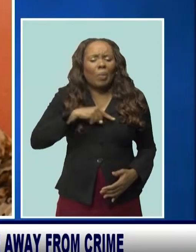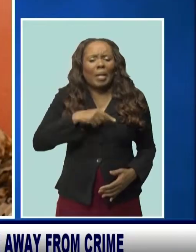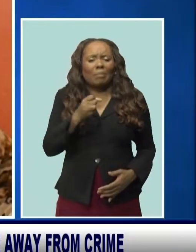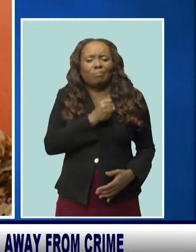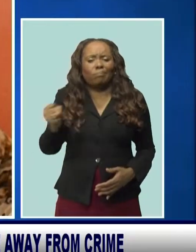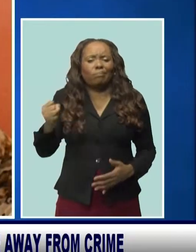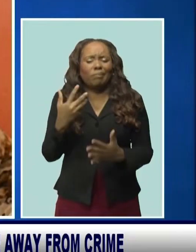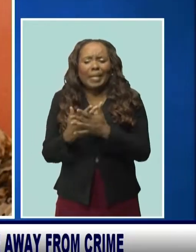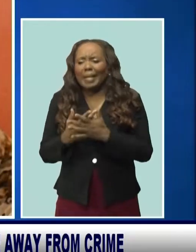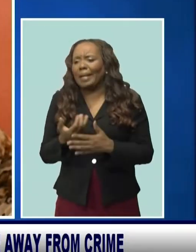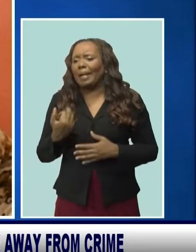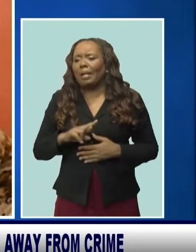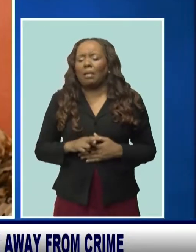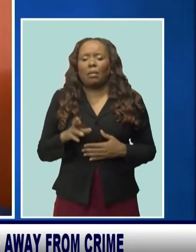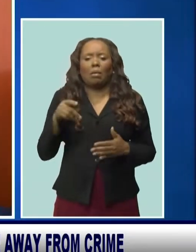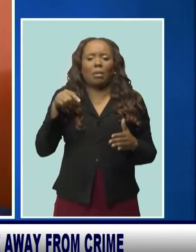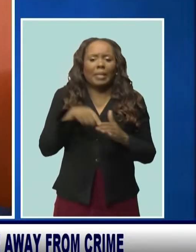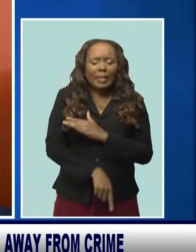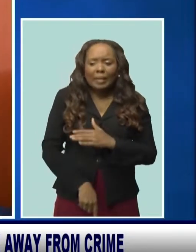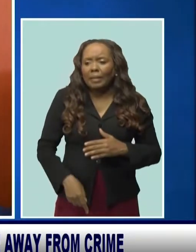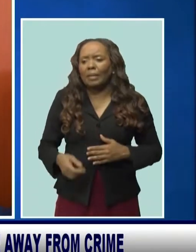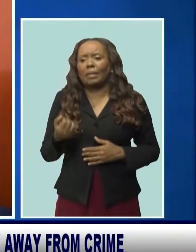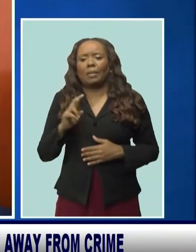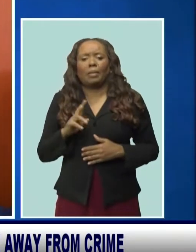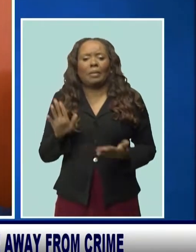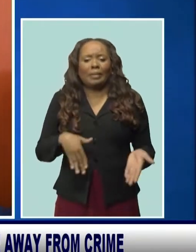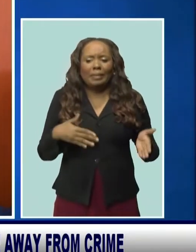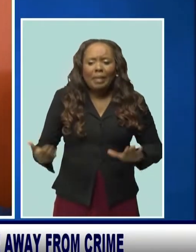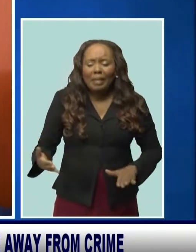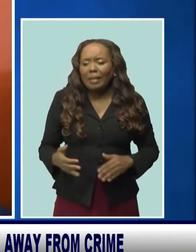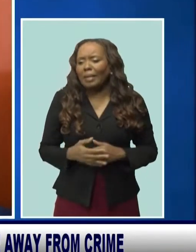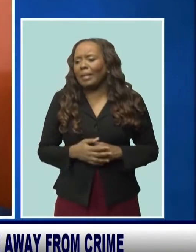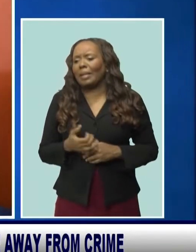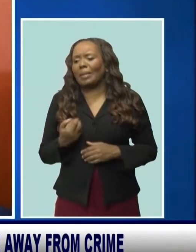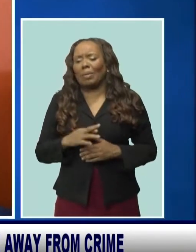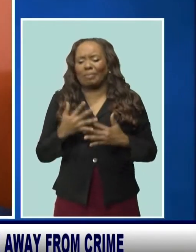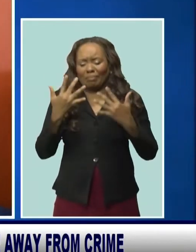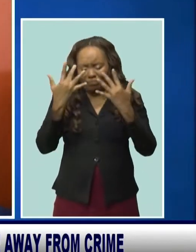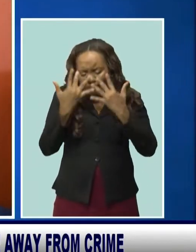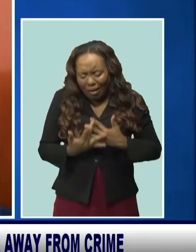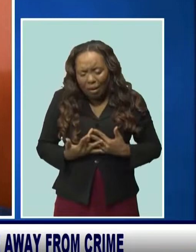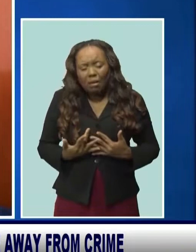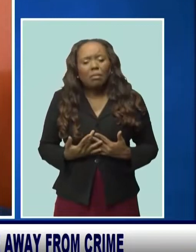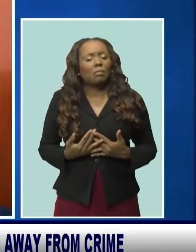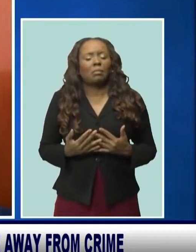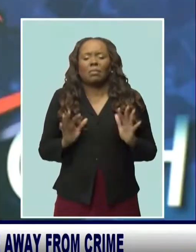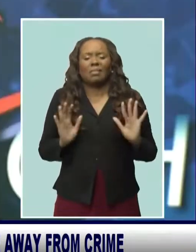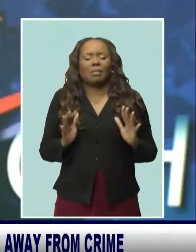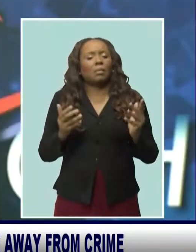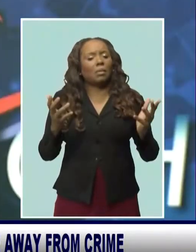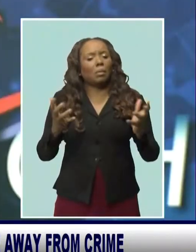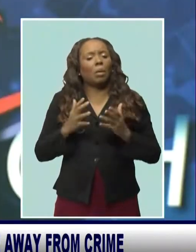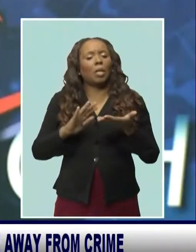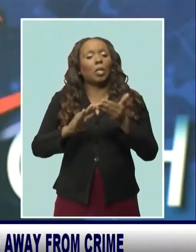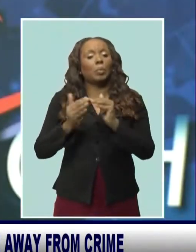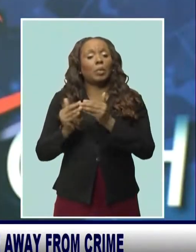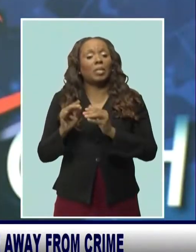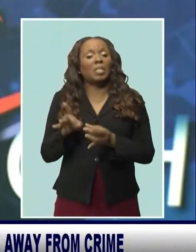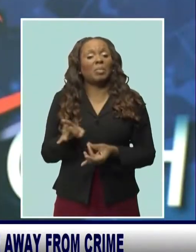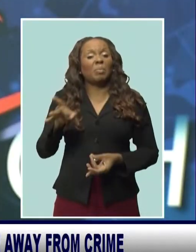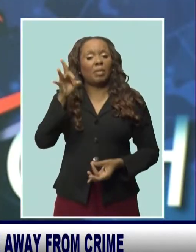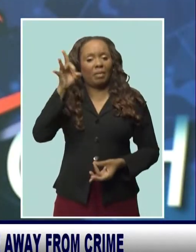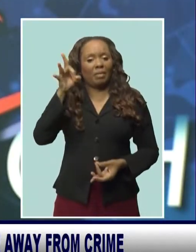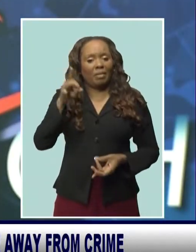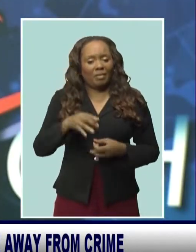that. Is more than killing all the time, right? What we like to see is that the community spirit come back. Chairman of the